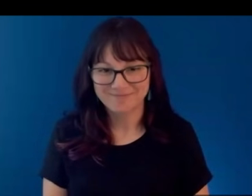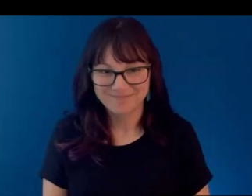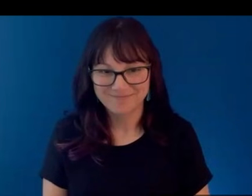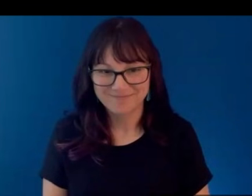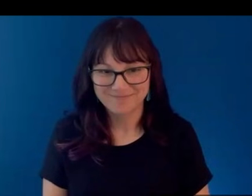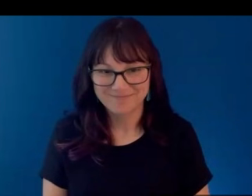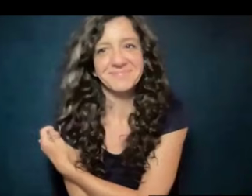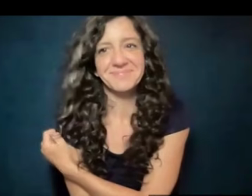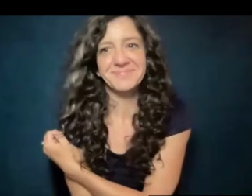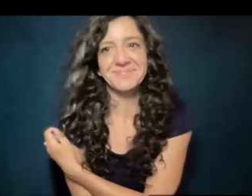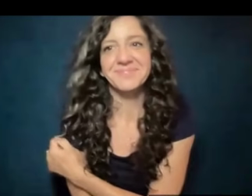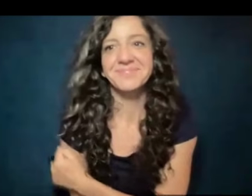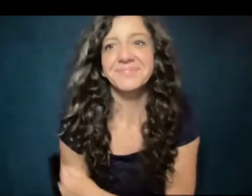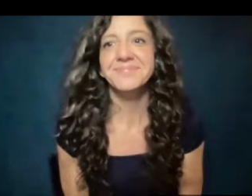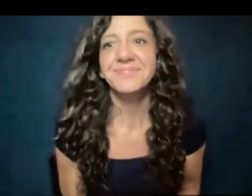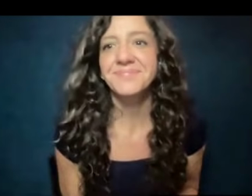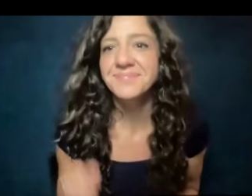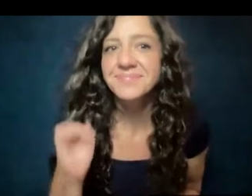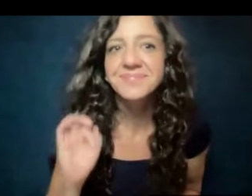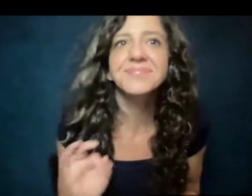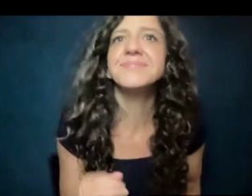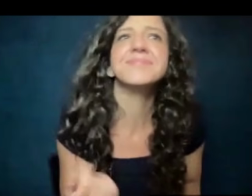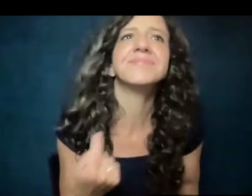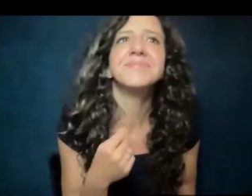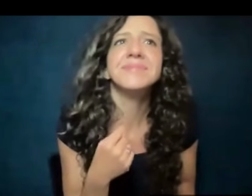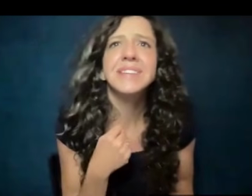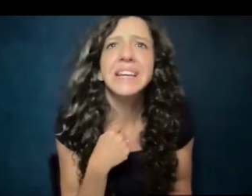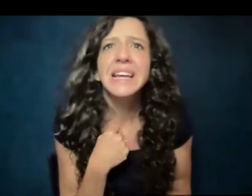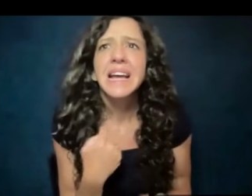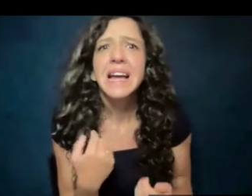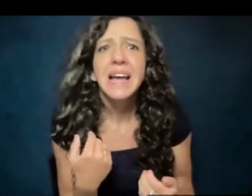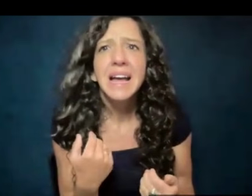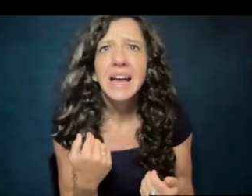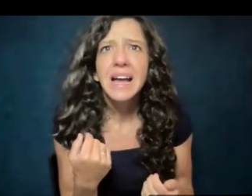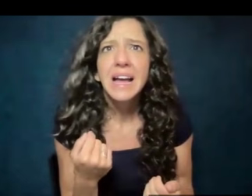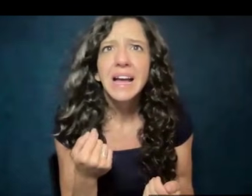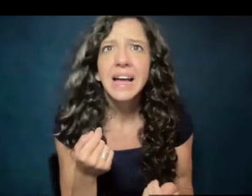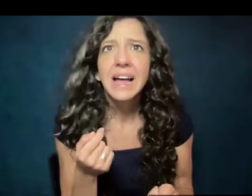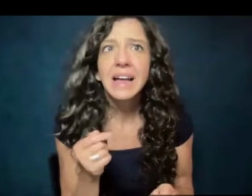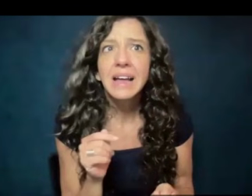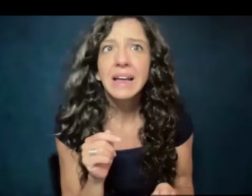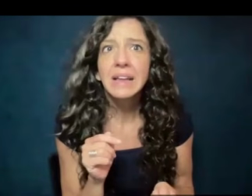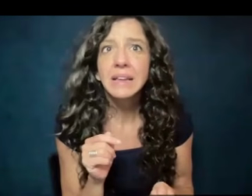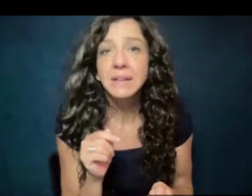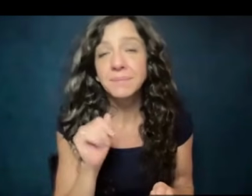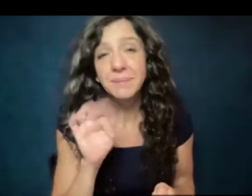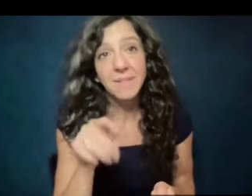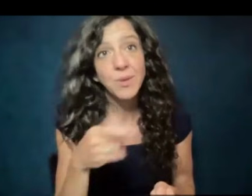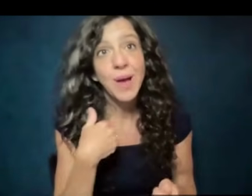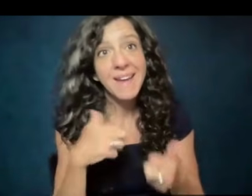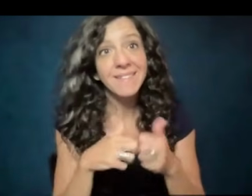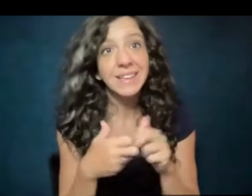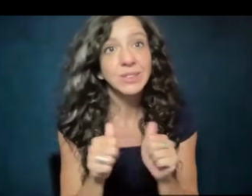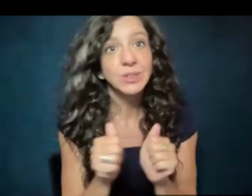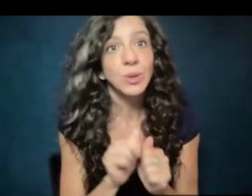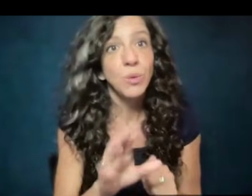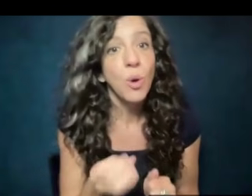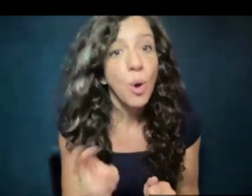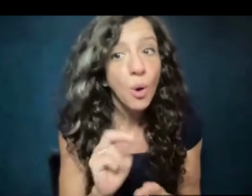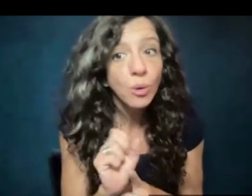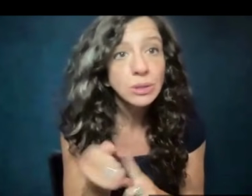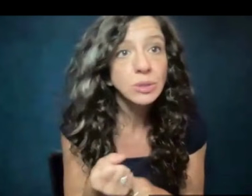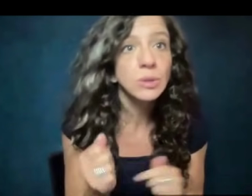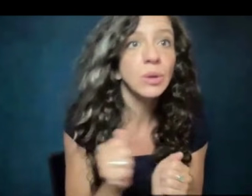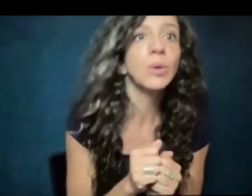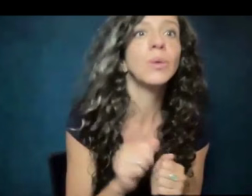If you are having an issue with your own situation in Medicaid or